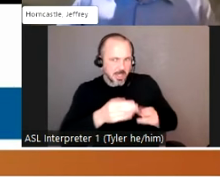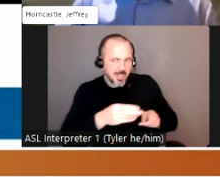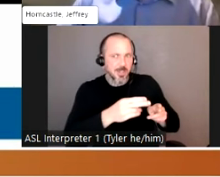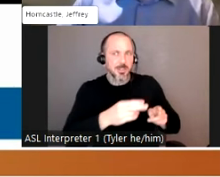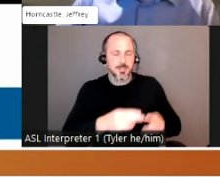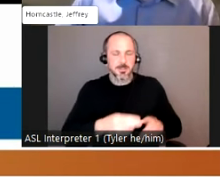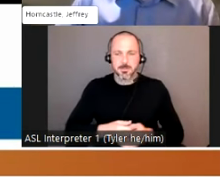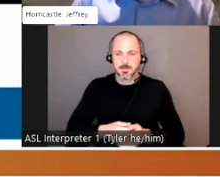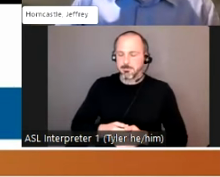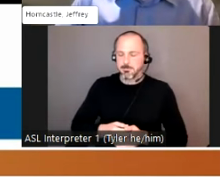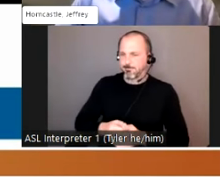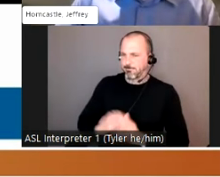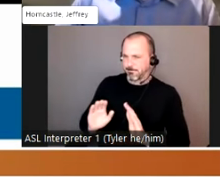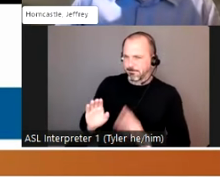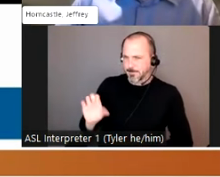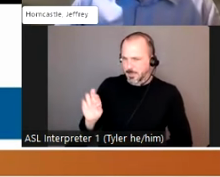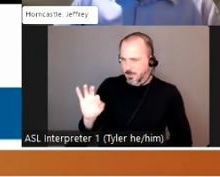on.